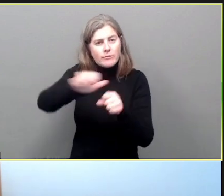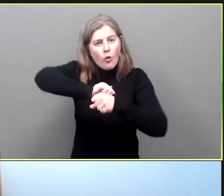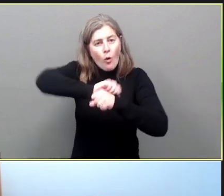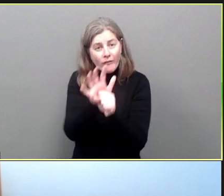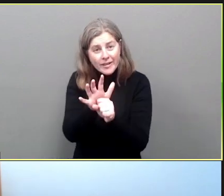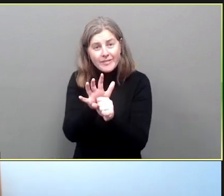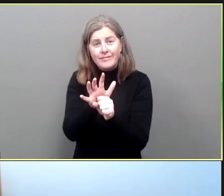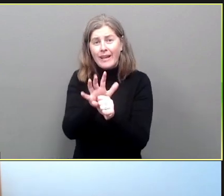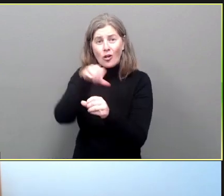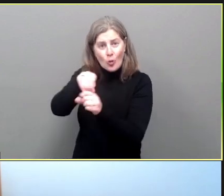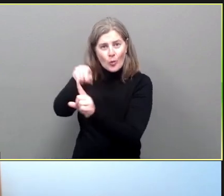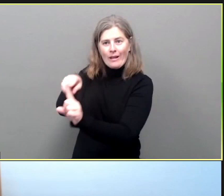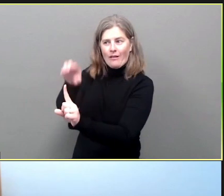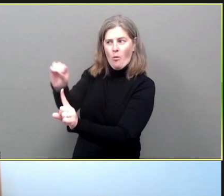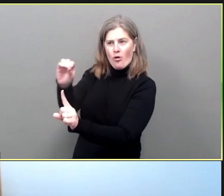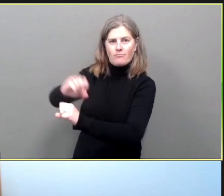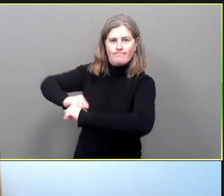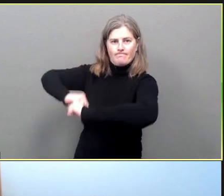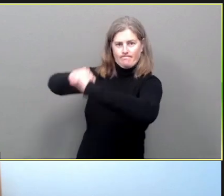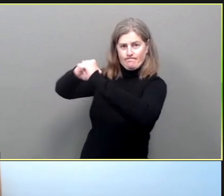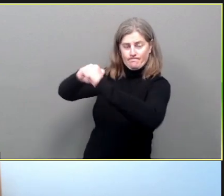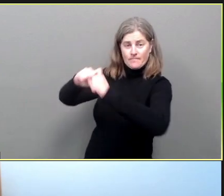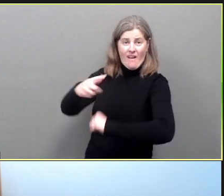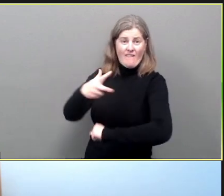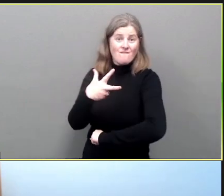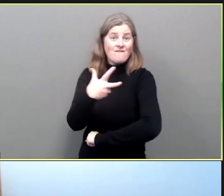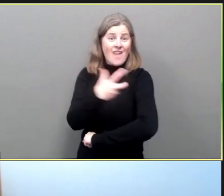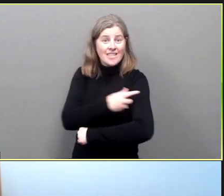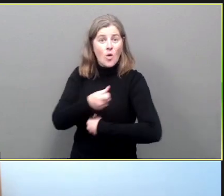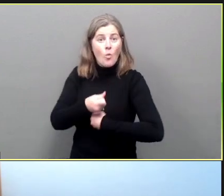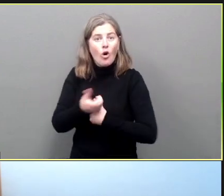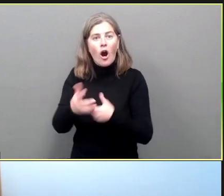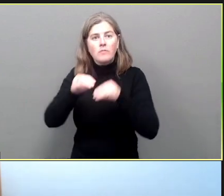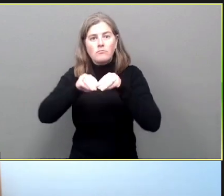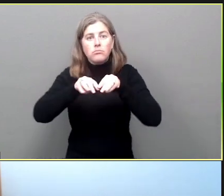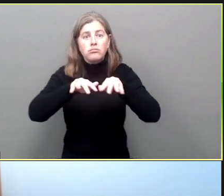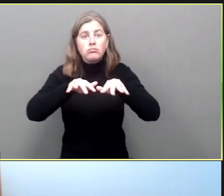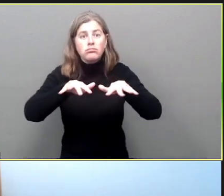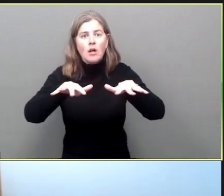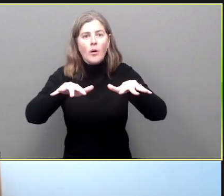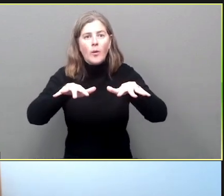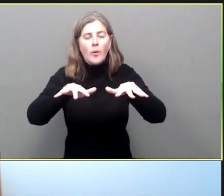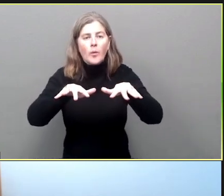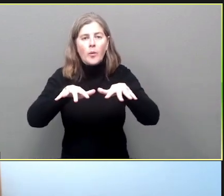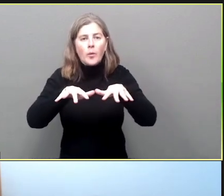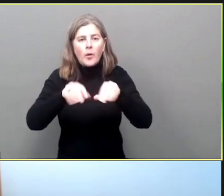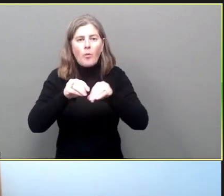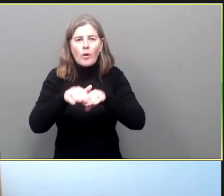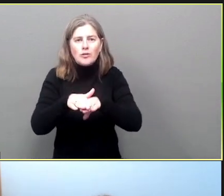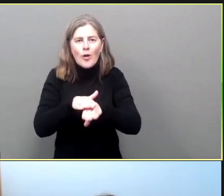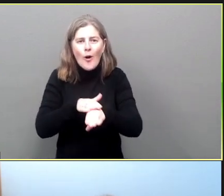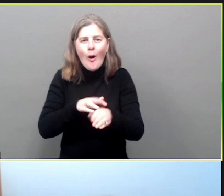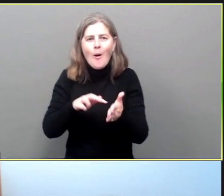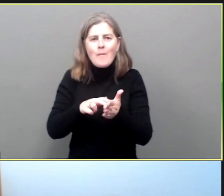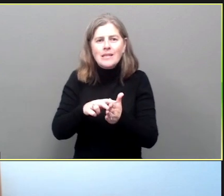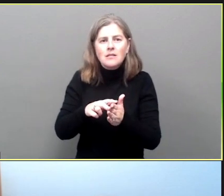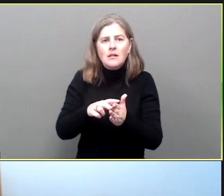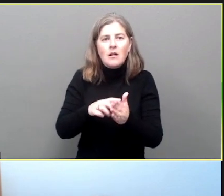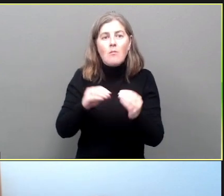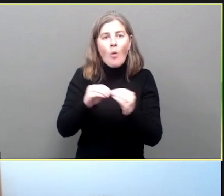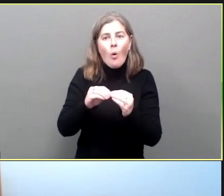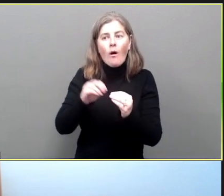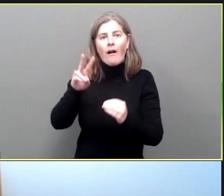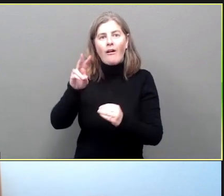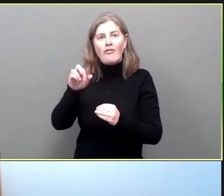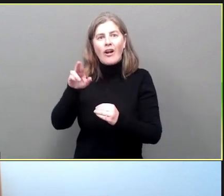including this variant. Vaccines also slow the transmission, and it reduces the likelihood that even more variants